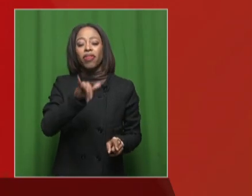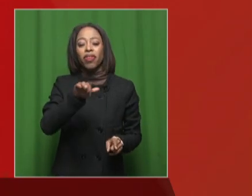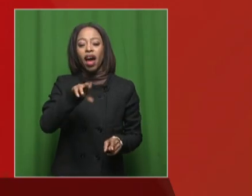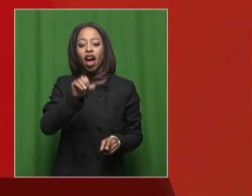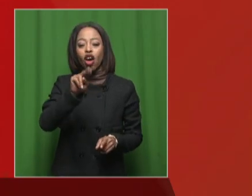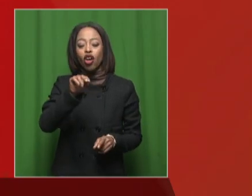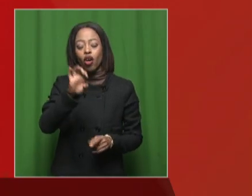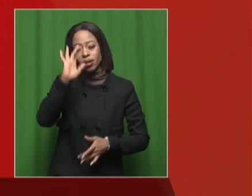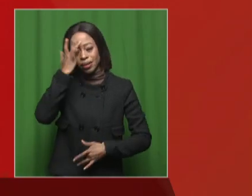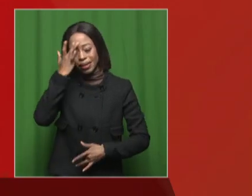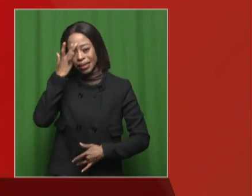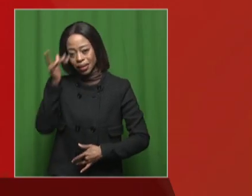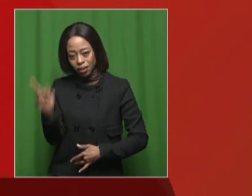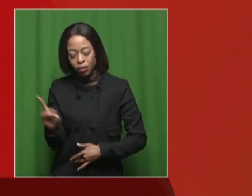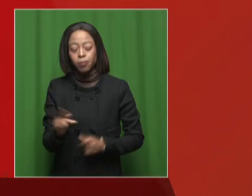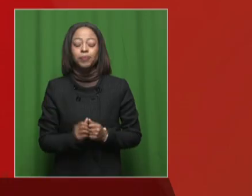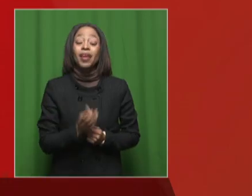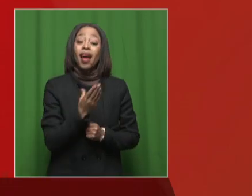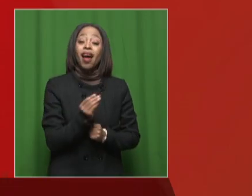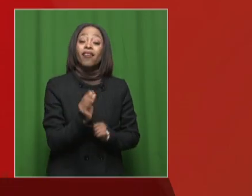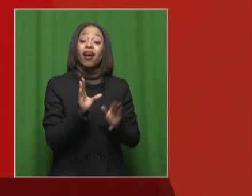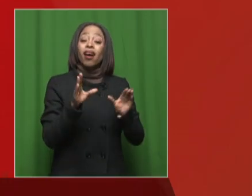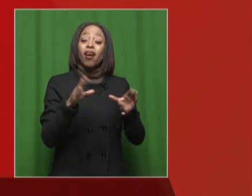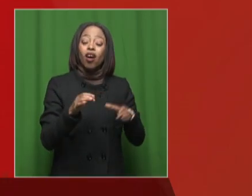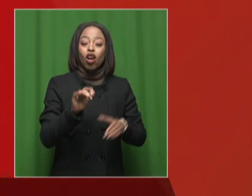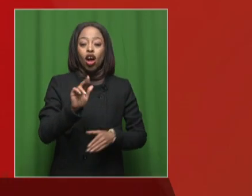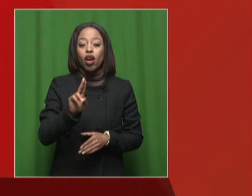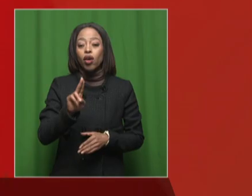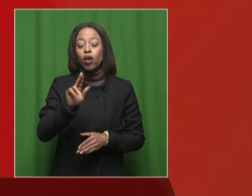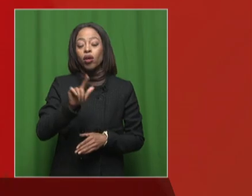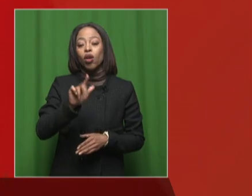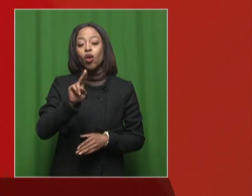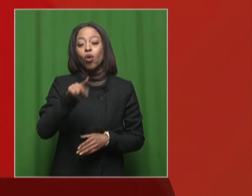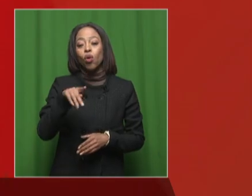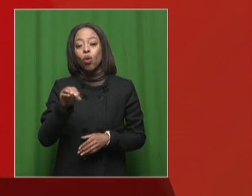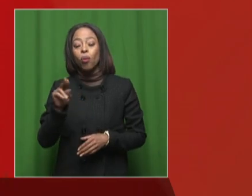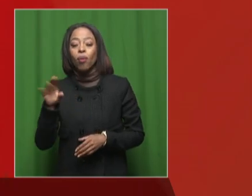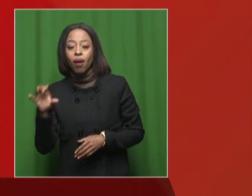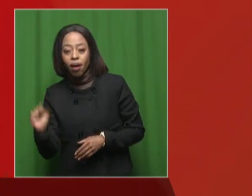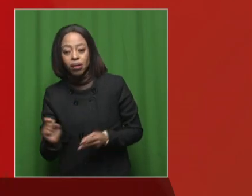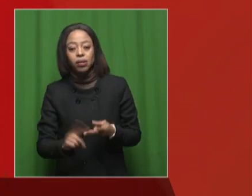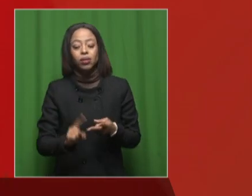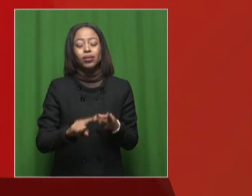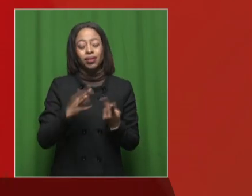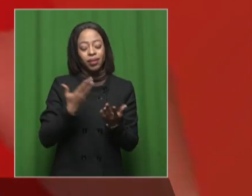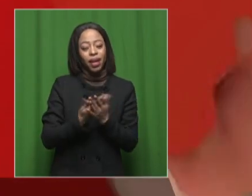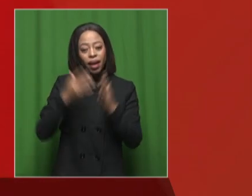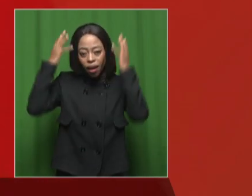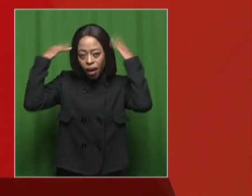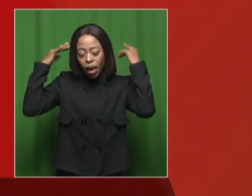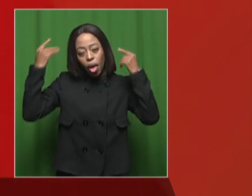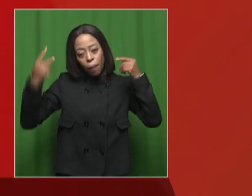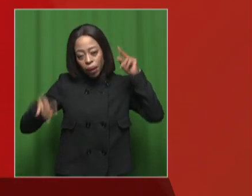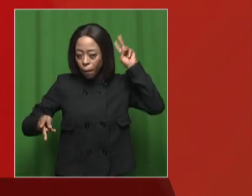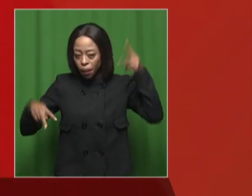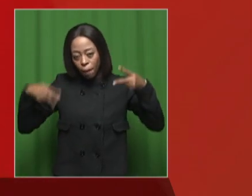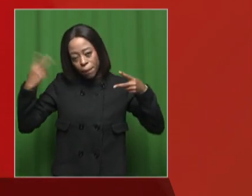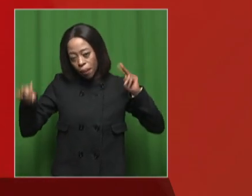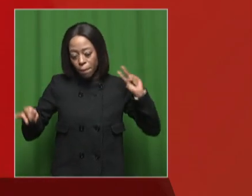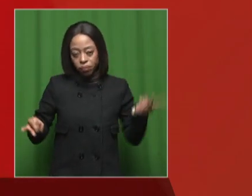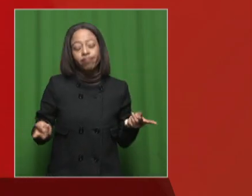then there's a group of connective tissue diseases like lupus or dermatomyositis that can also cause hair loss. So that would be a broad